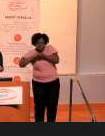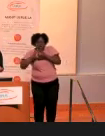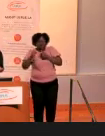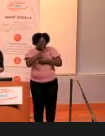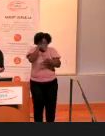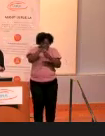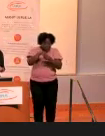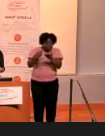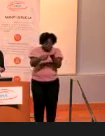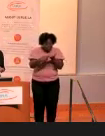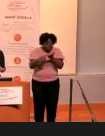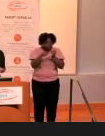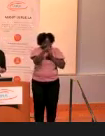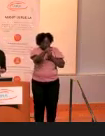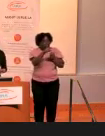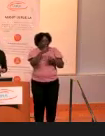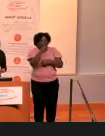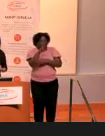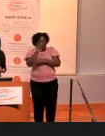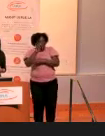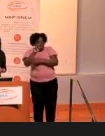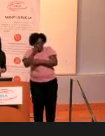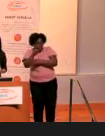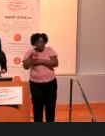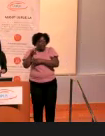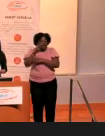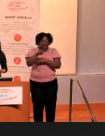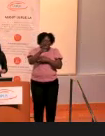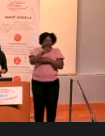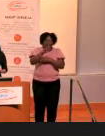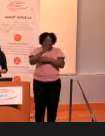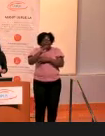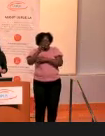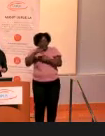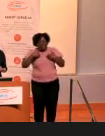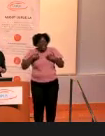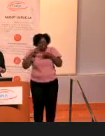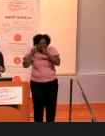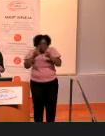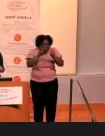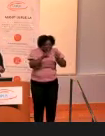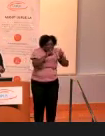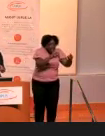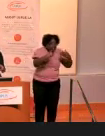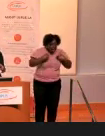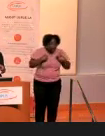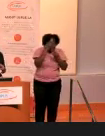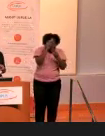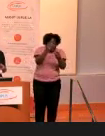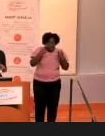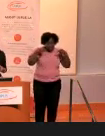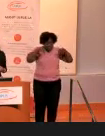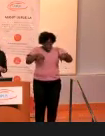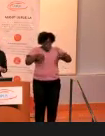Dr. Grossman and Dr. McMahon, who are speaking. They both have information about clinical trials. We also at Lupus LA have a clinical